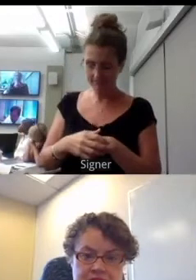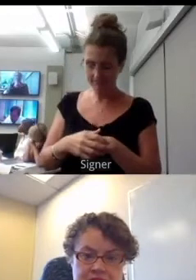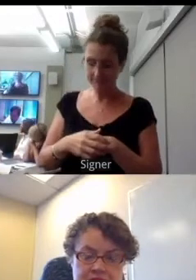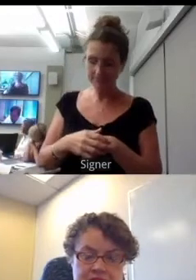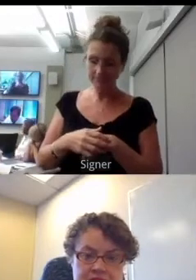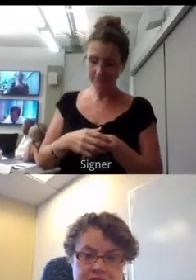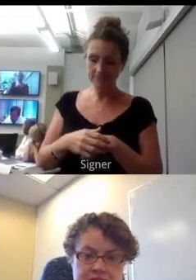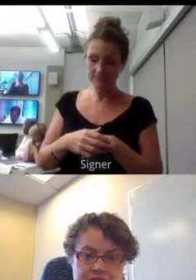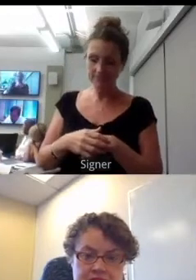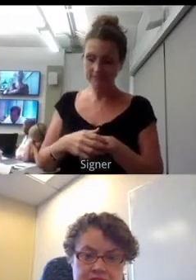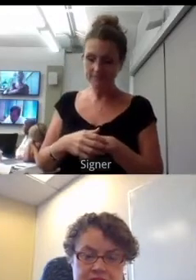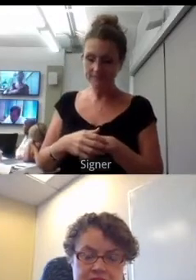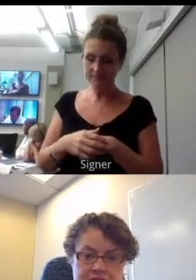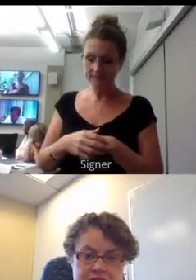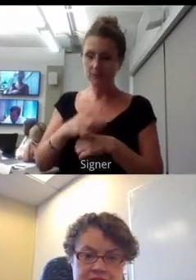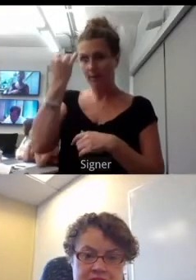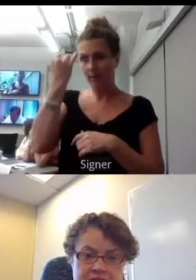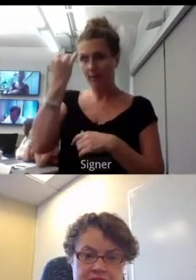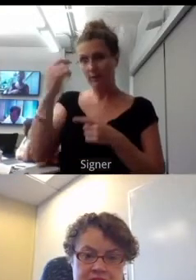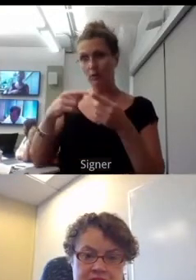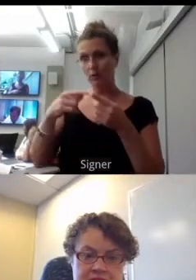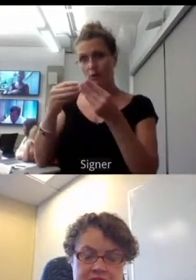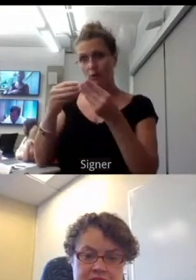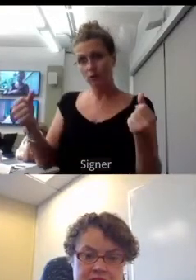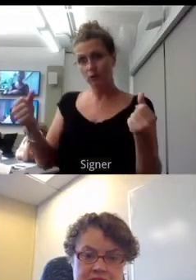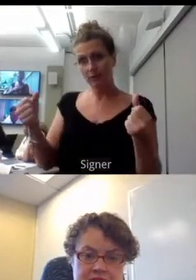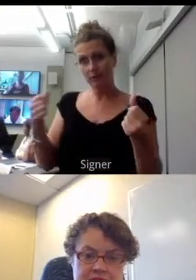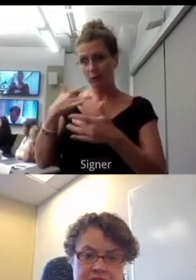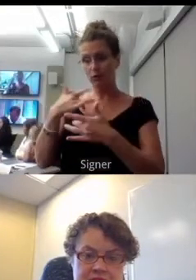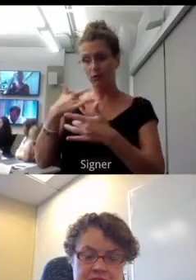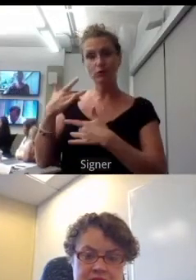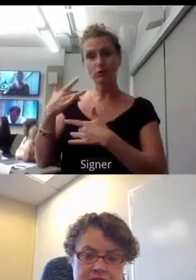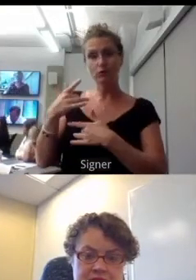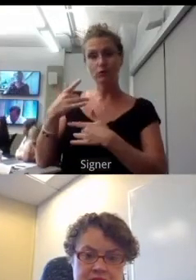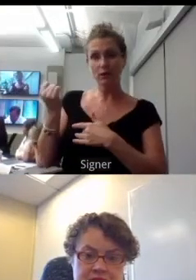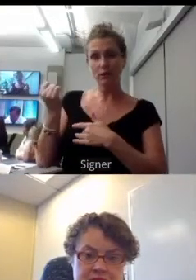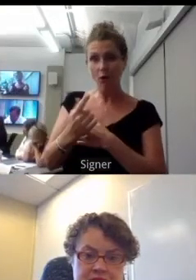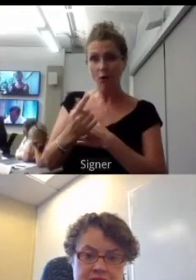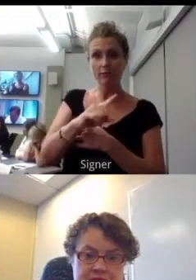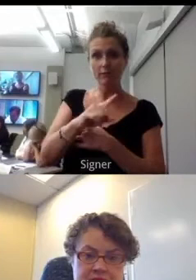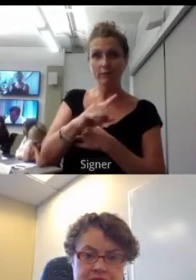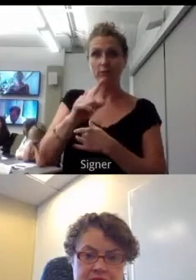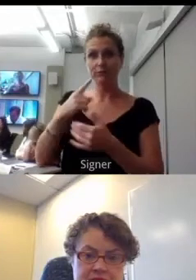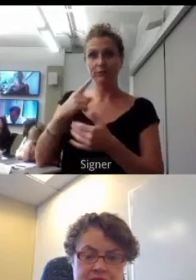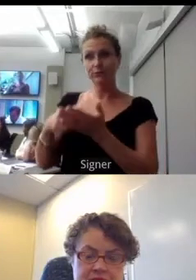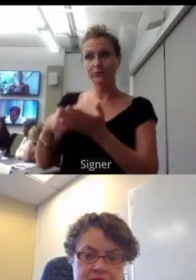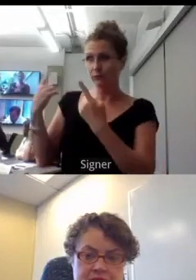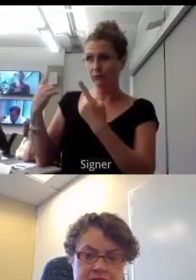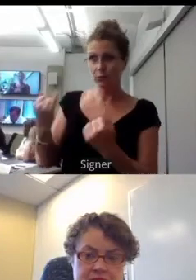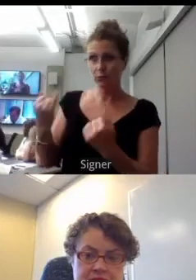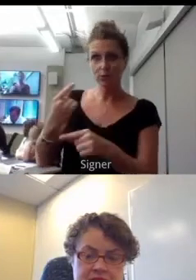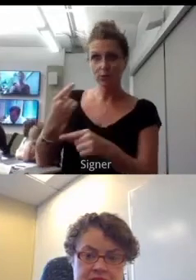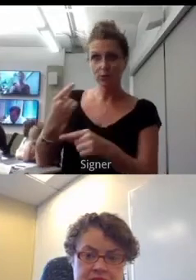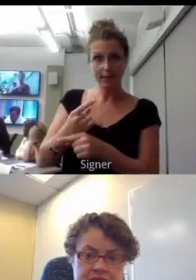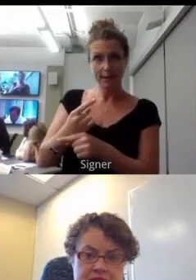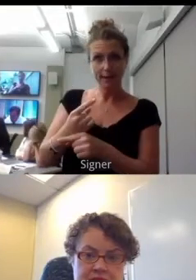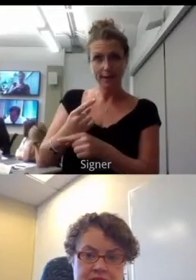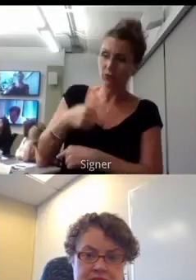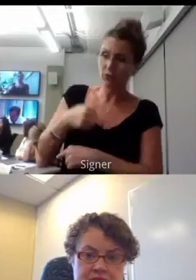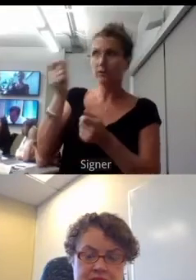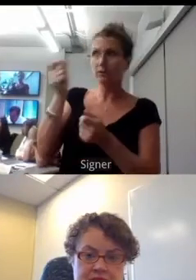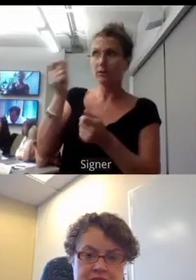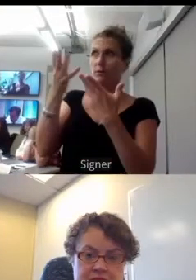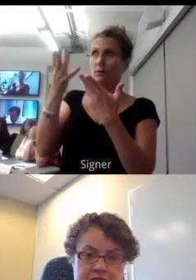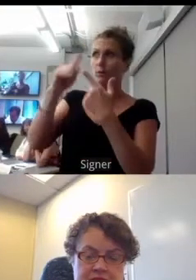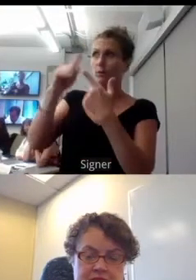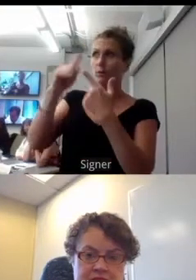that you each talked about that a number of us have put forward to the federal government, and we know they are considering now, is